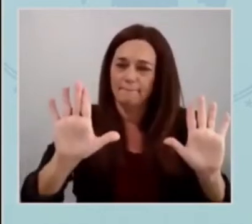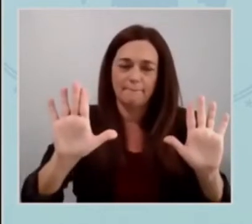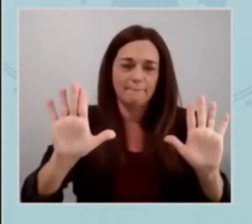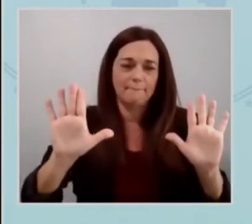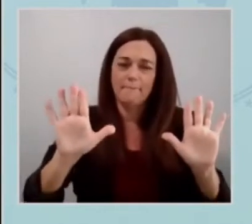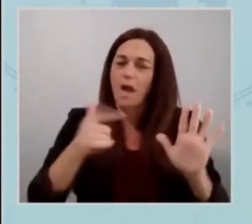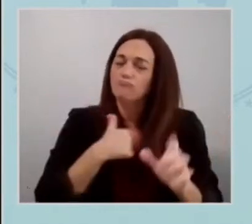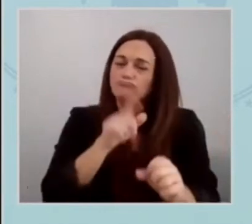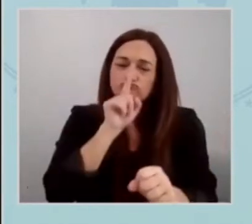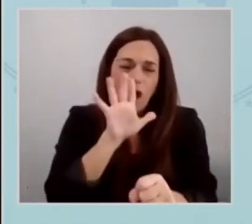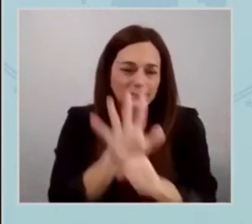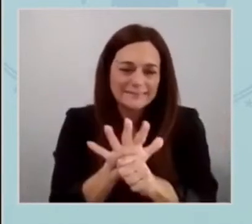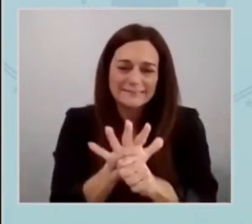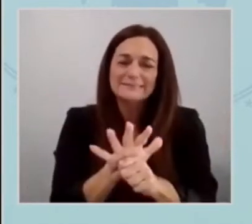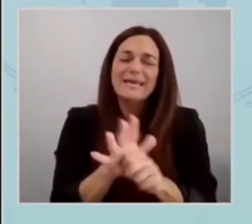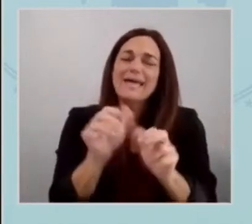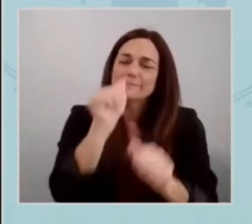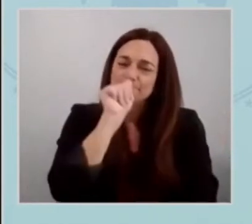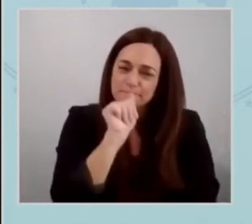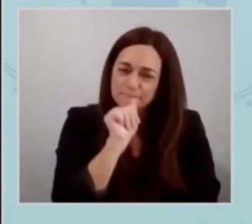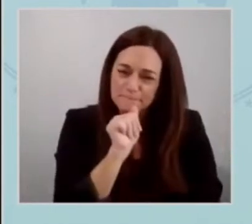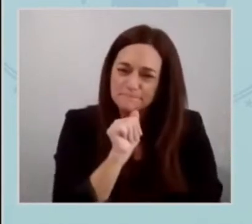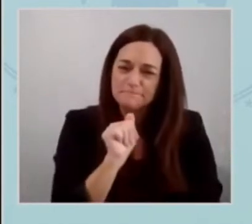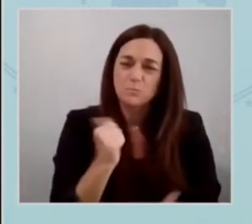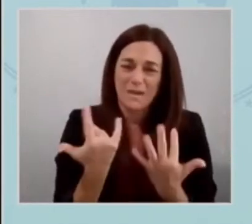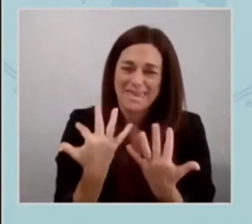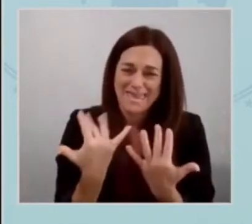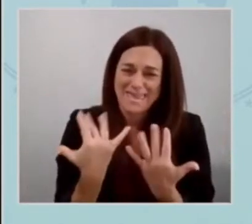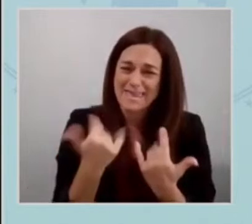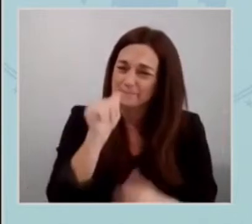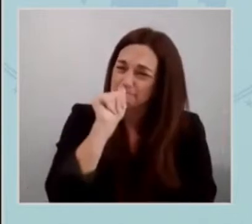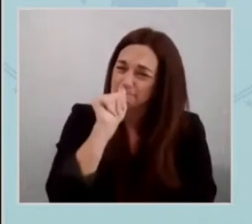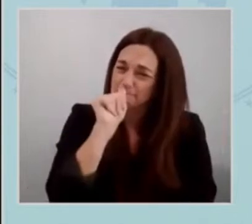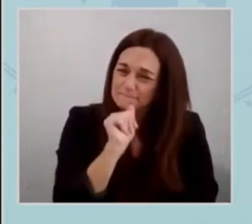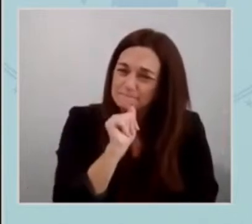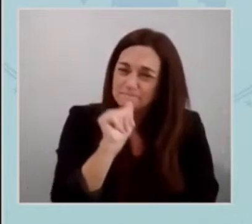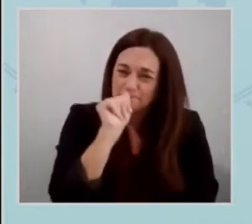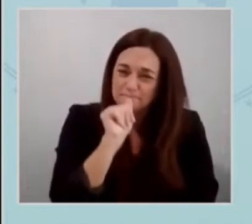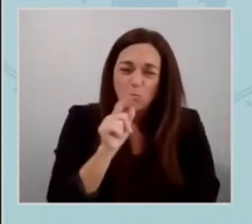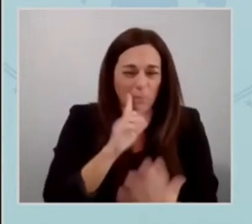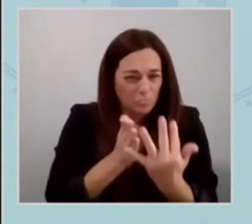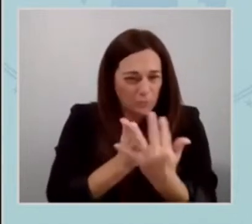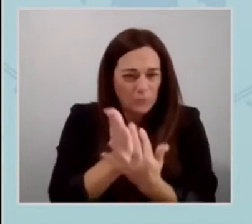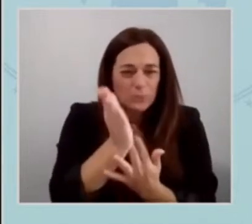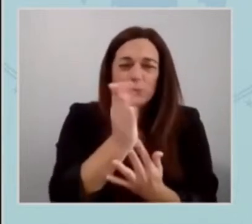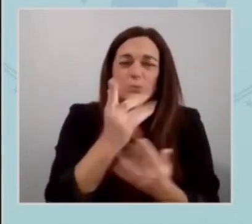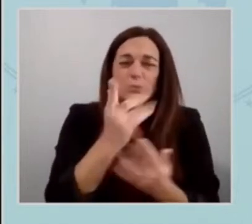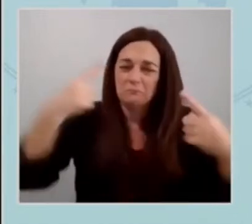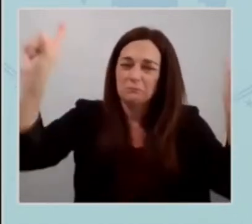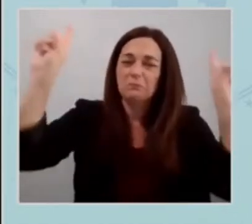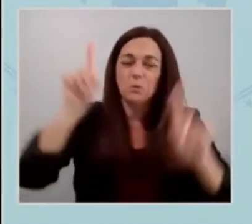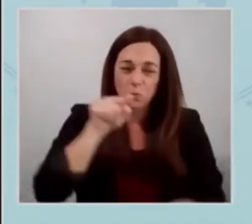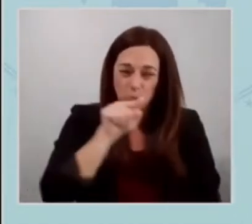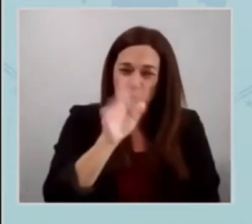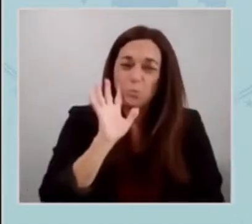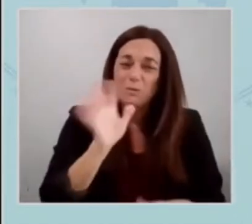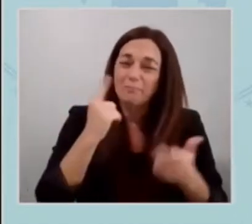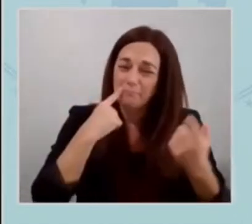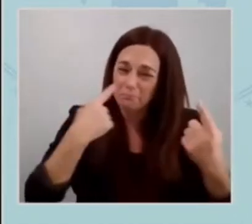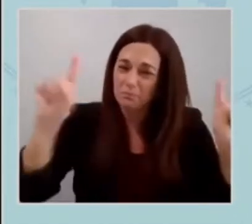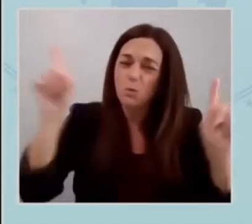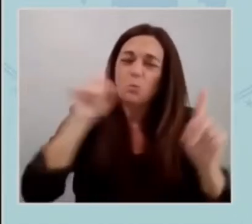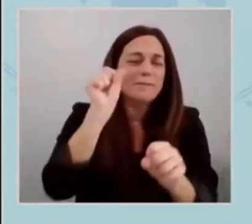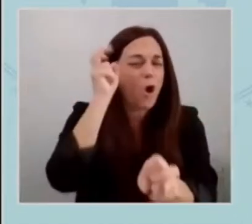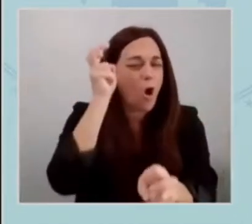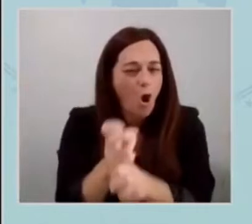hope. I really don't want you giving up hope. I promise you. Hang on. We're going to get through